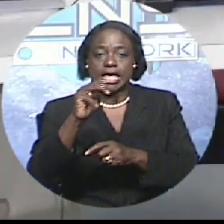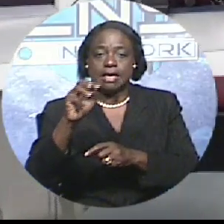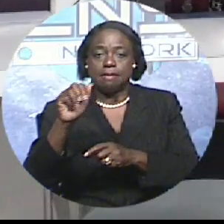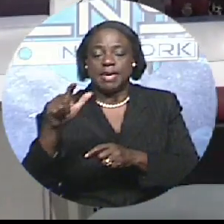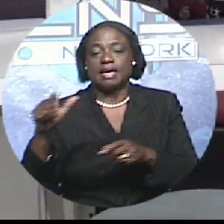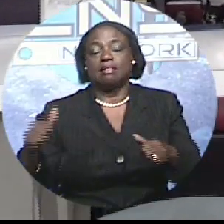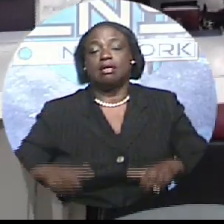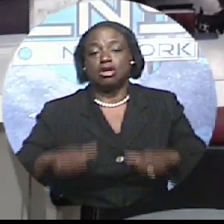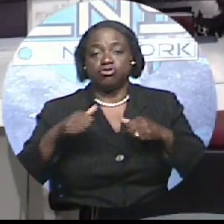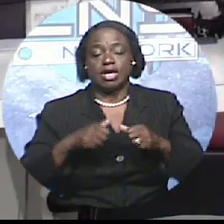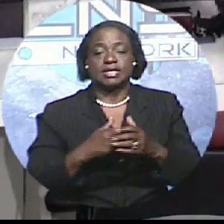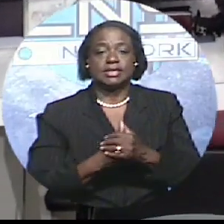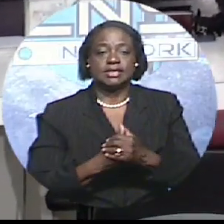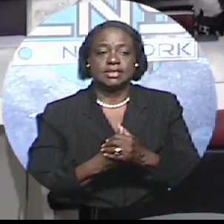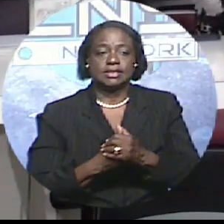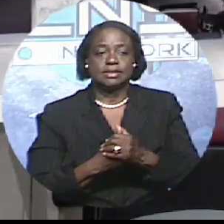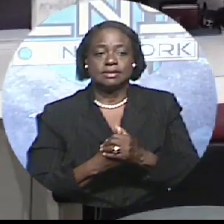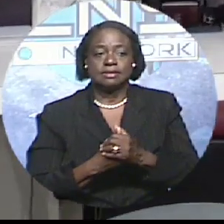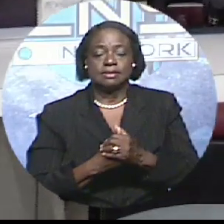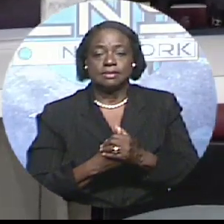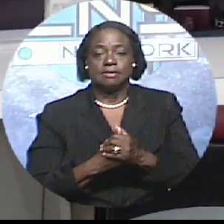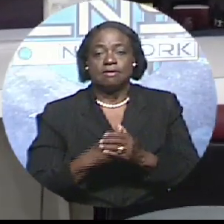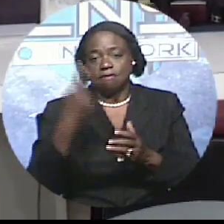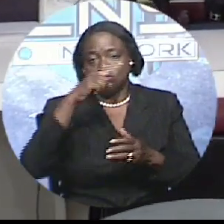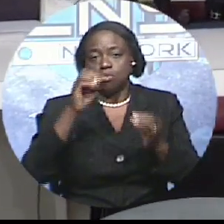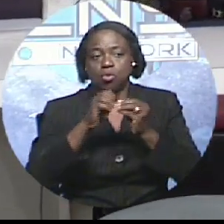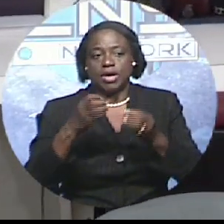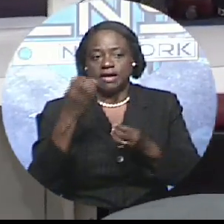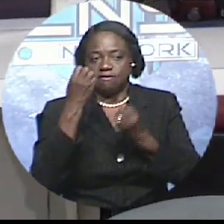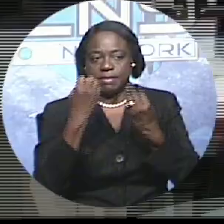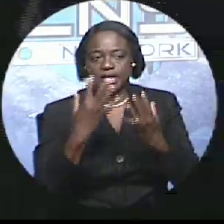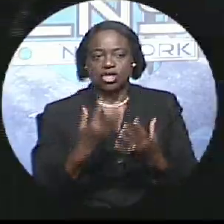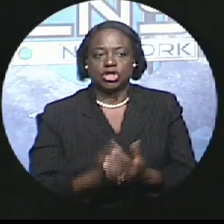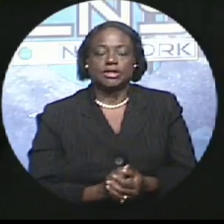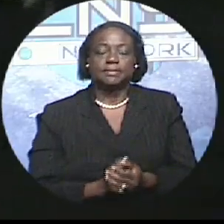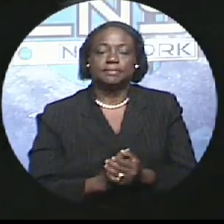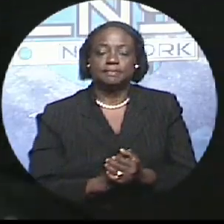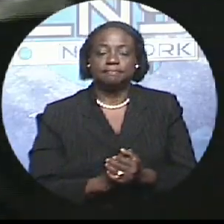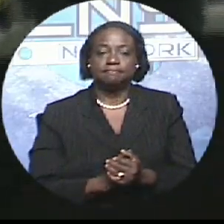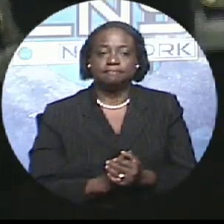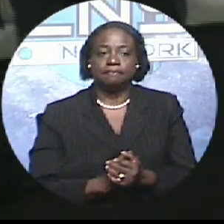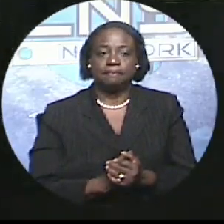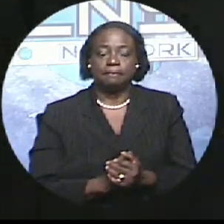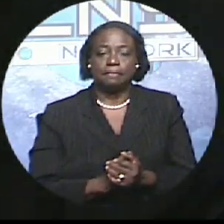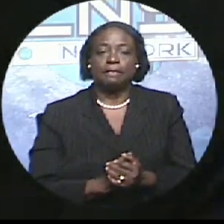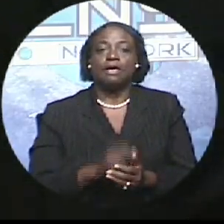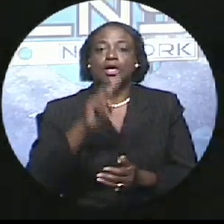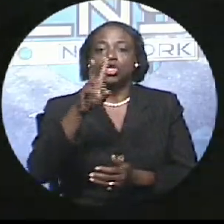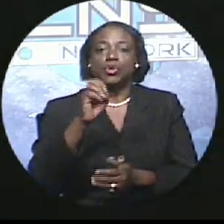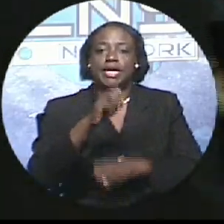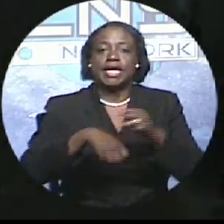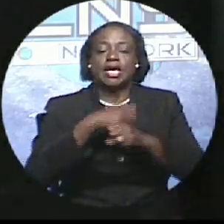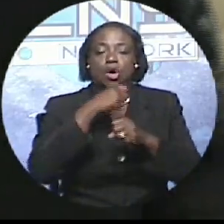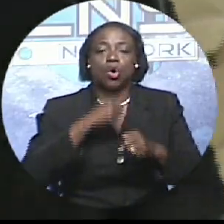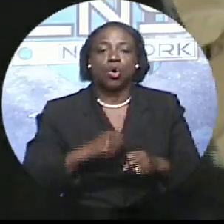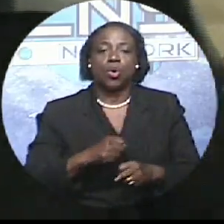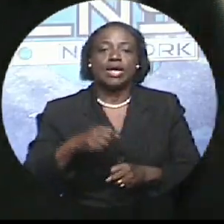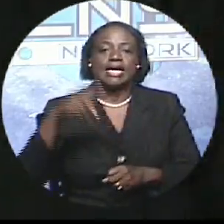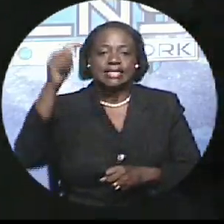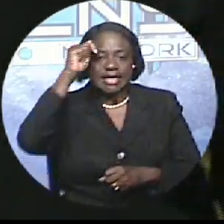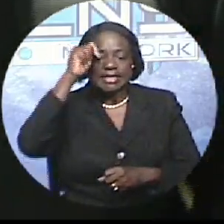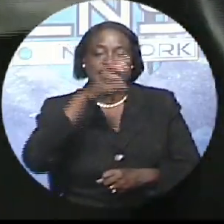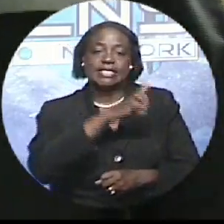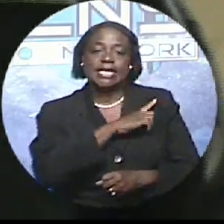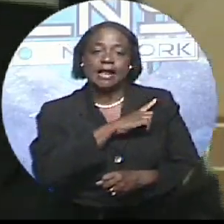mofacustomerservice@bahamas.gov.bh. Yes. LaDawn Davis, ZNS Network News. From the courts, 20-year-old Tennyson Delaville made his